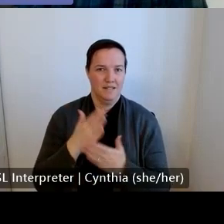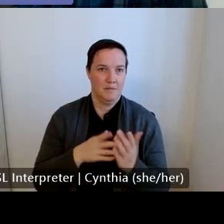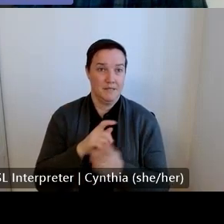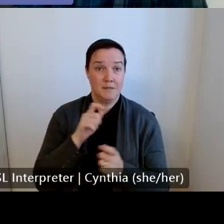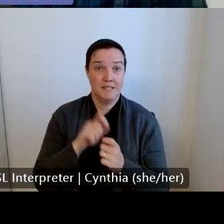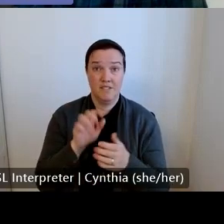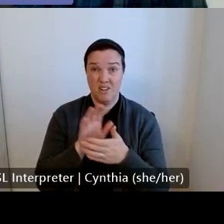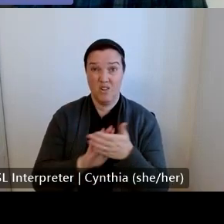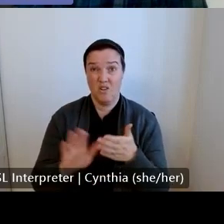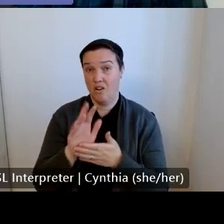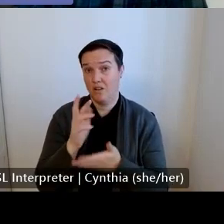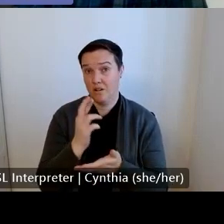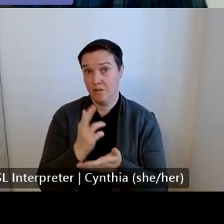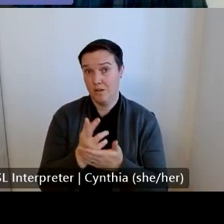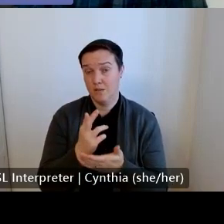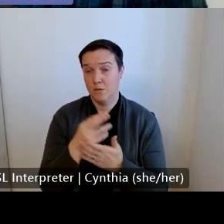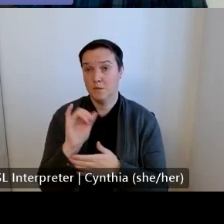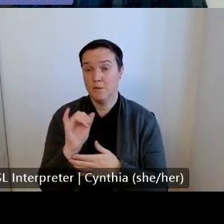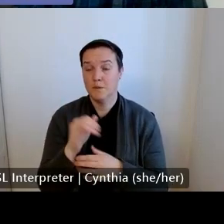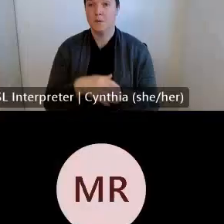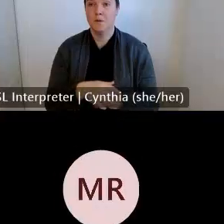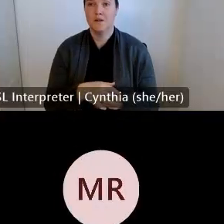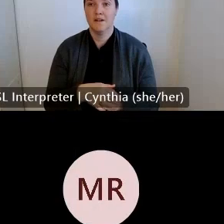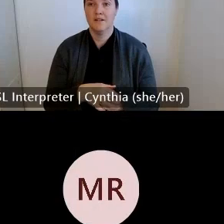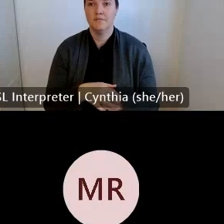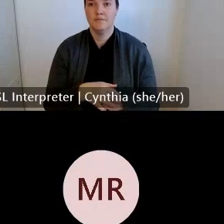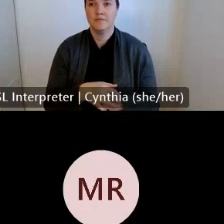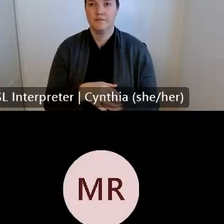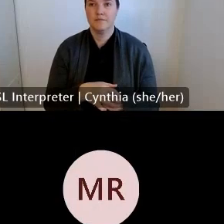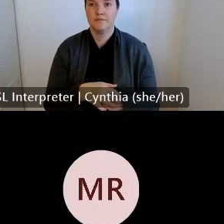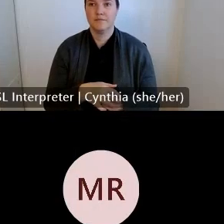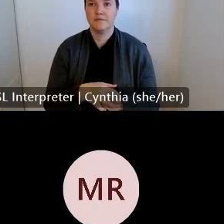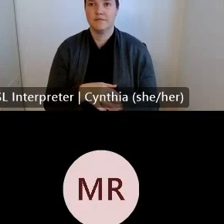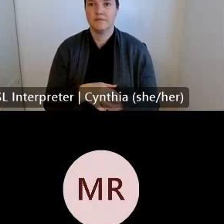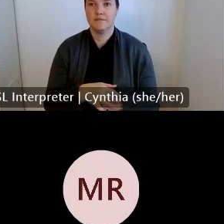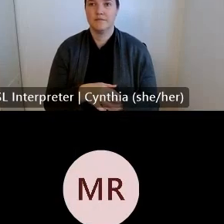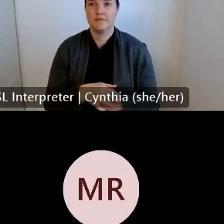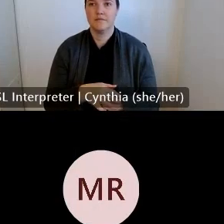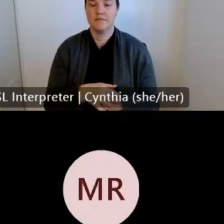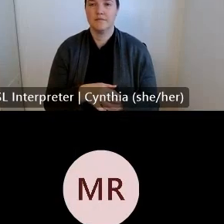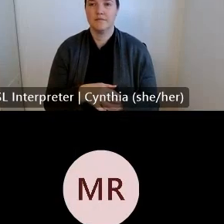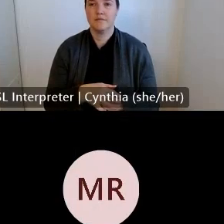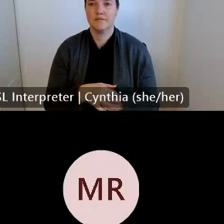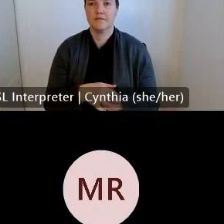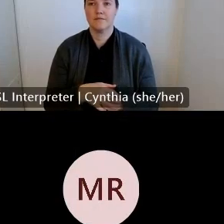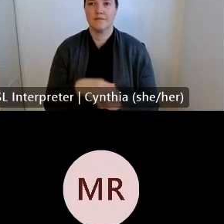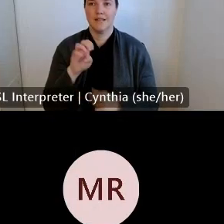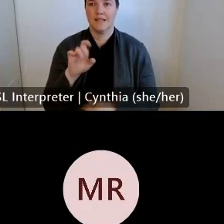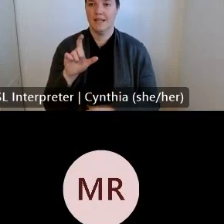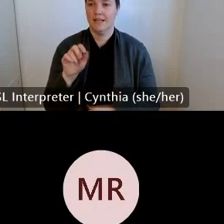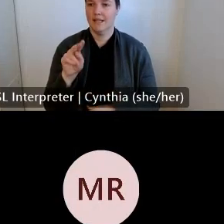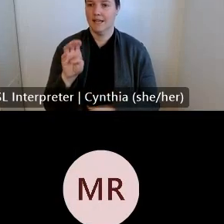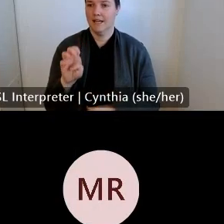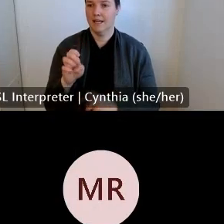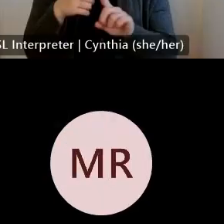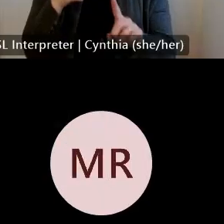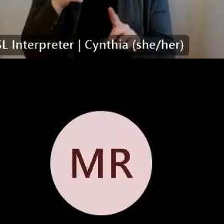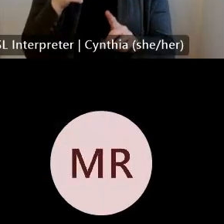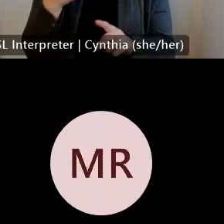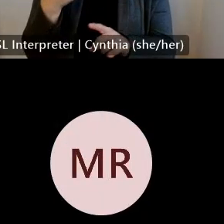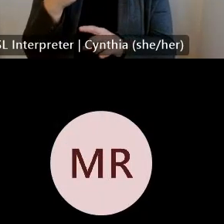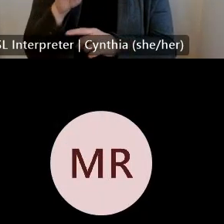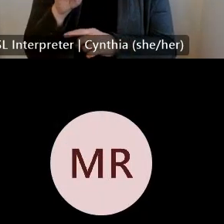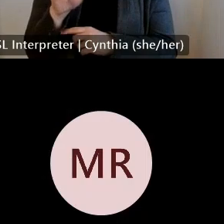college resources that we're going to mention to you as well. We're going to have Elaine from Humber